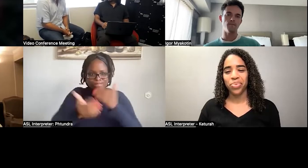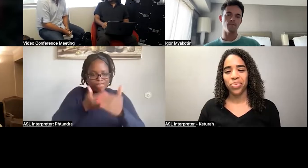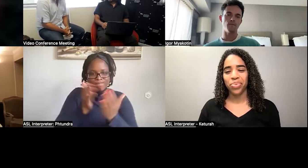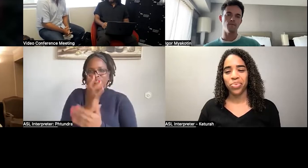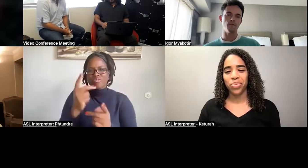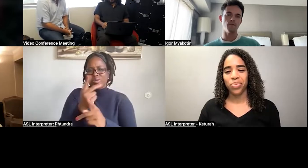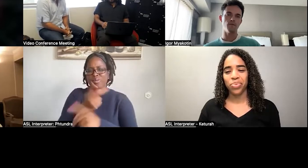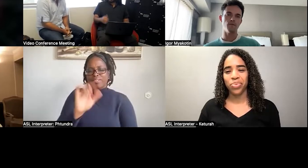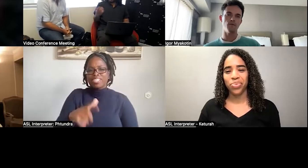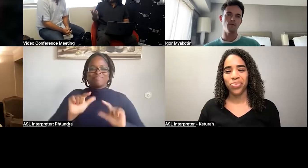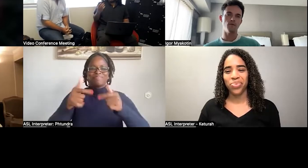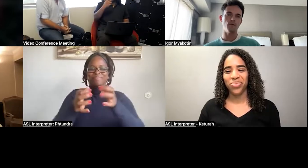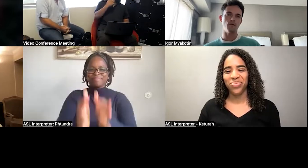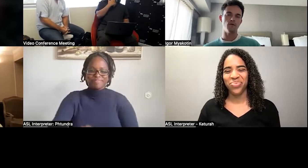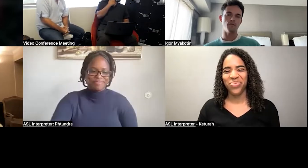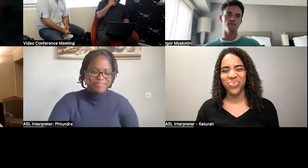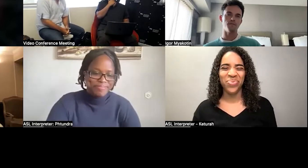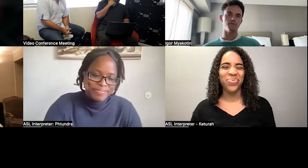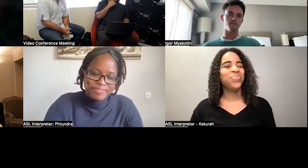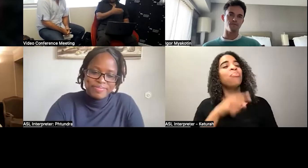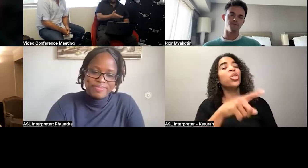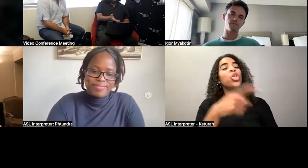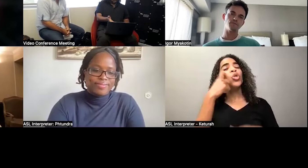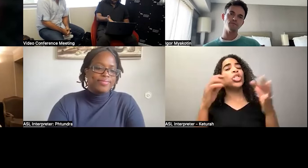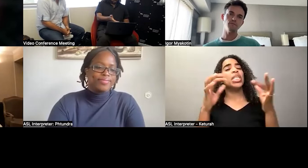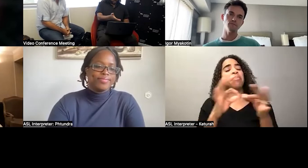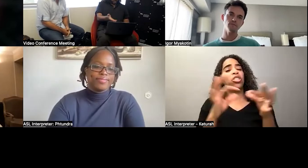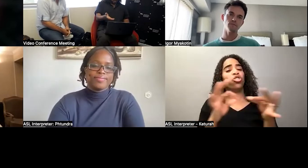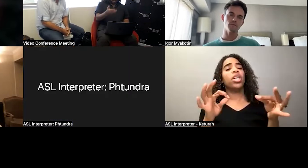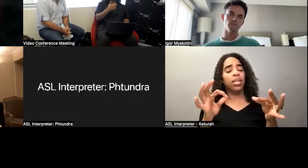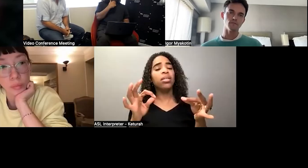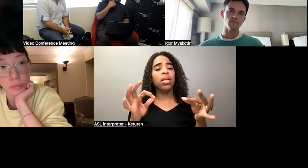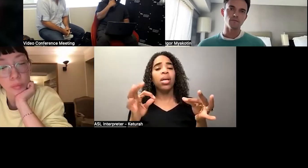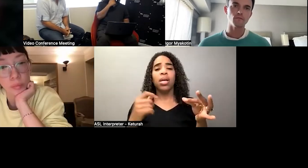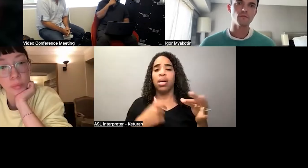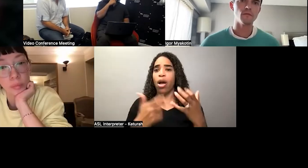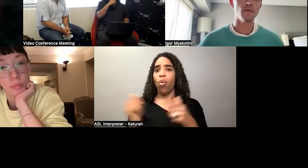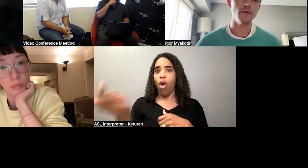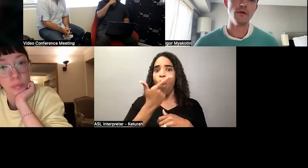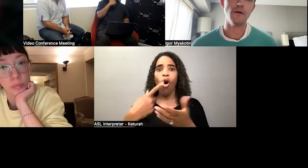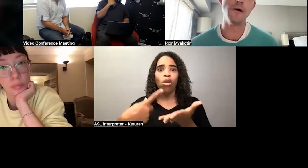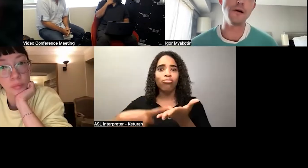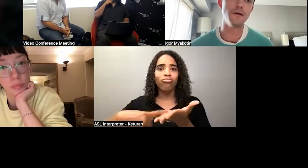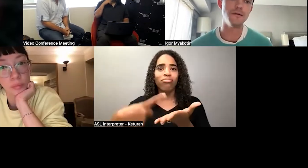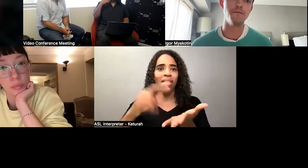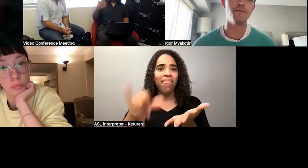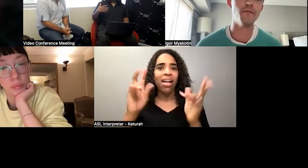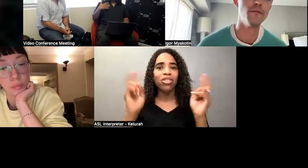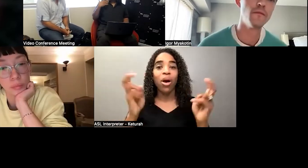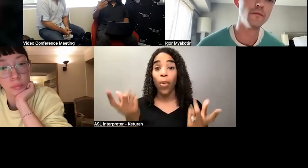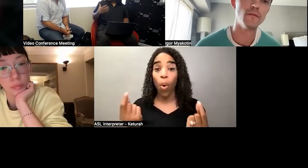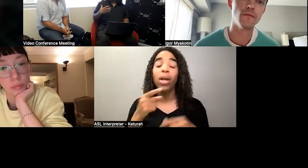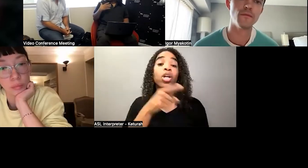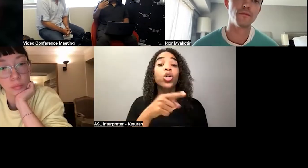right. Well, you just mentioned something that I'd like to, bring to everybody on the panel. You mentioned how